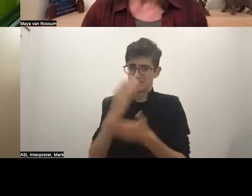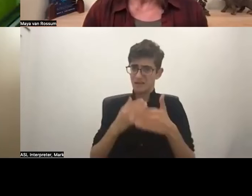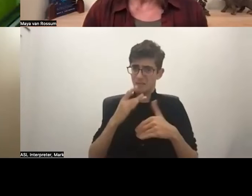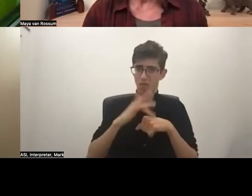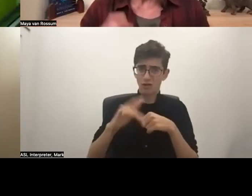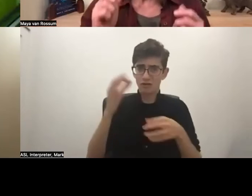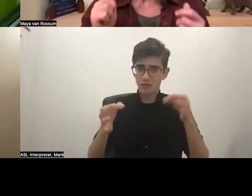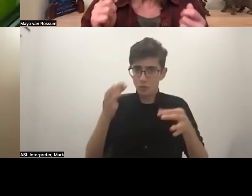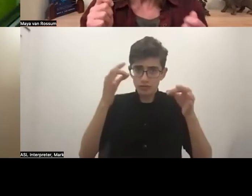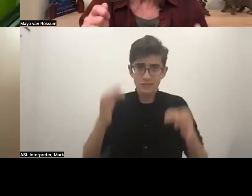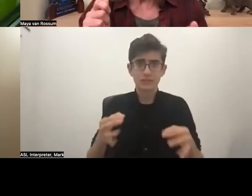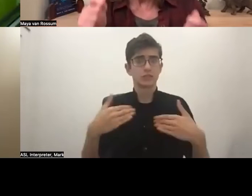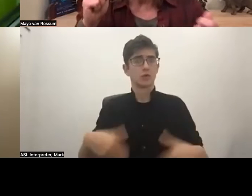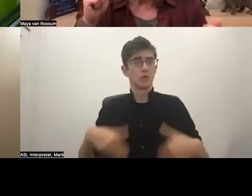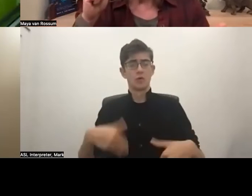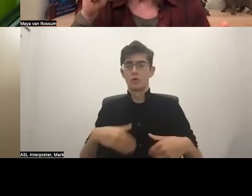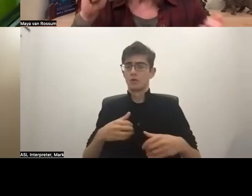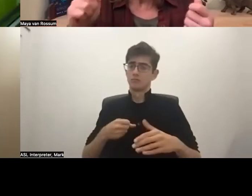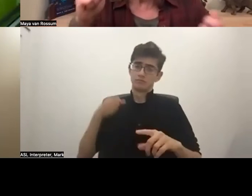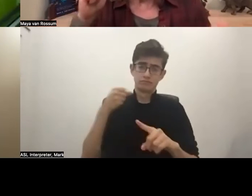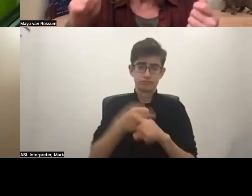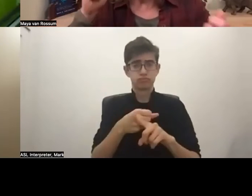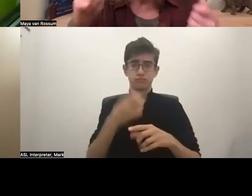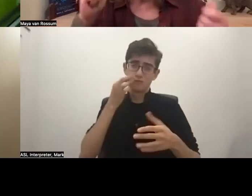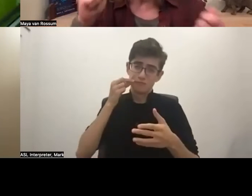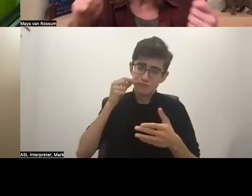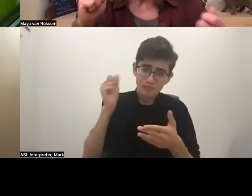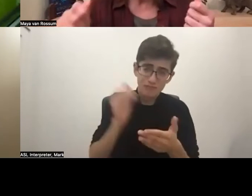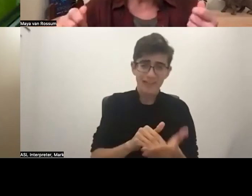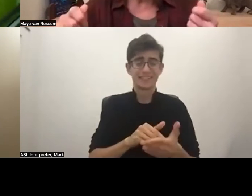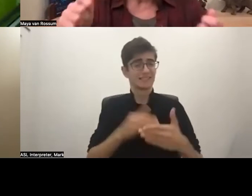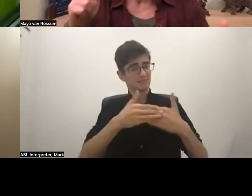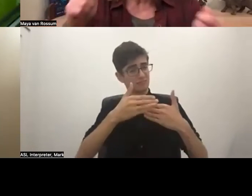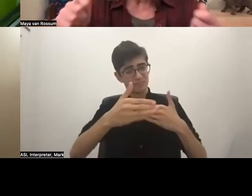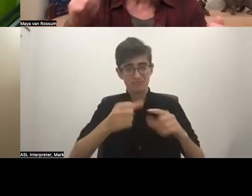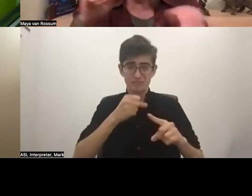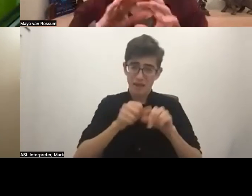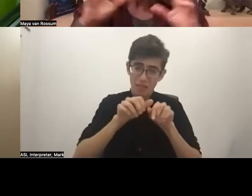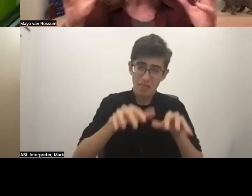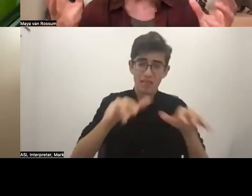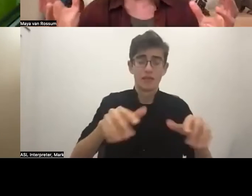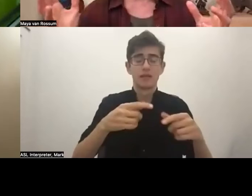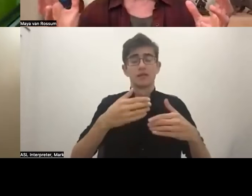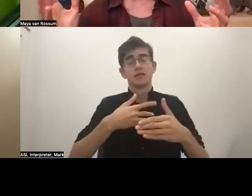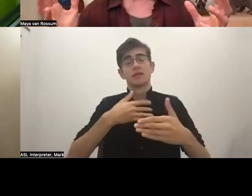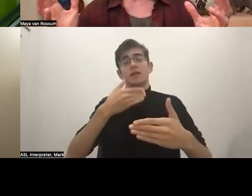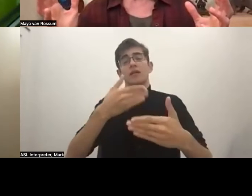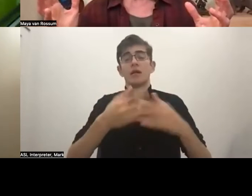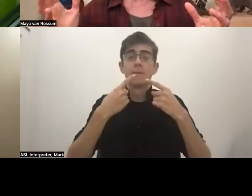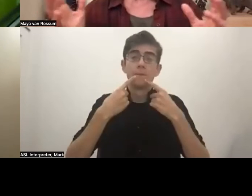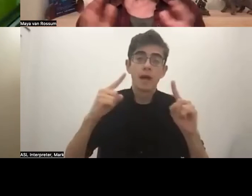to be perpetuated until we had somebody bring a really super smart decision that turned it all